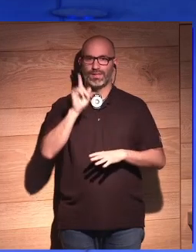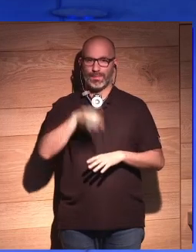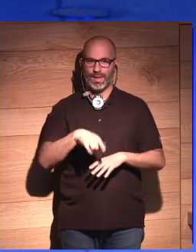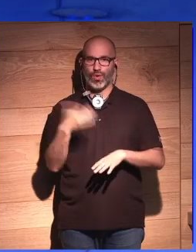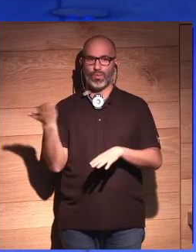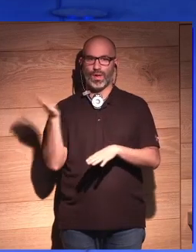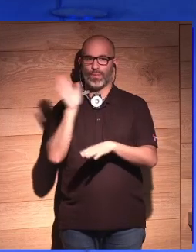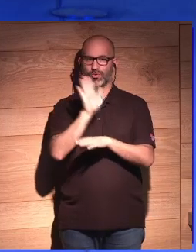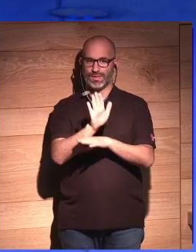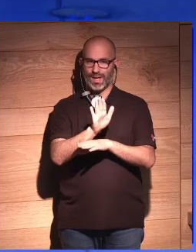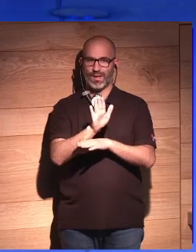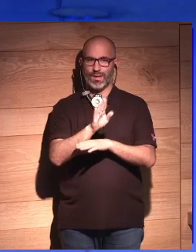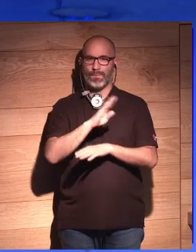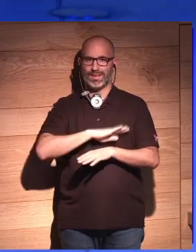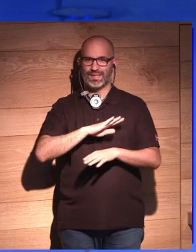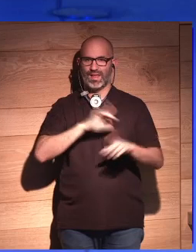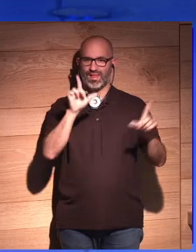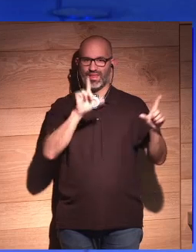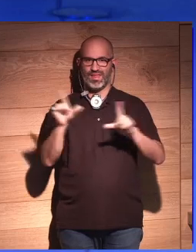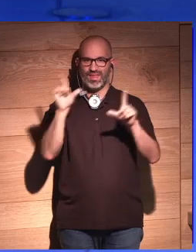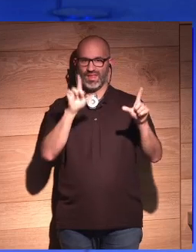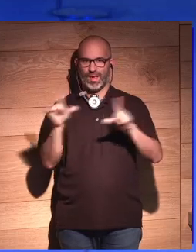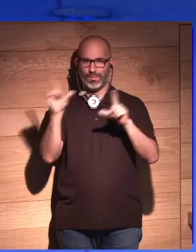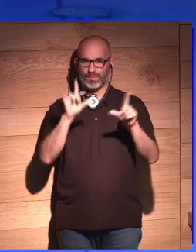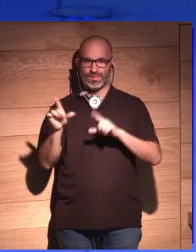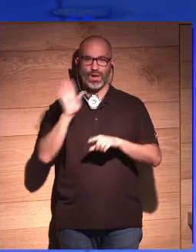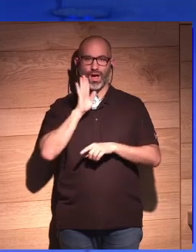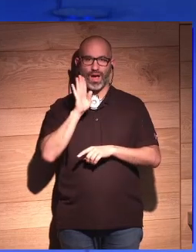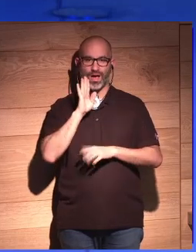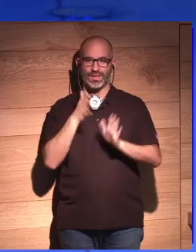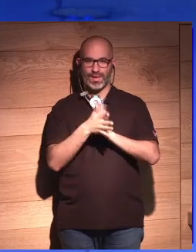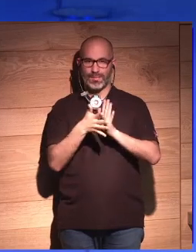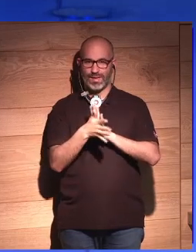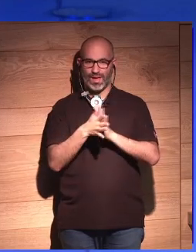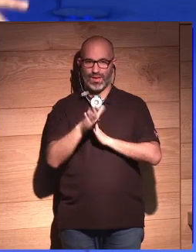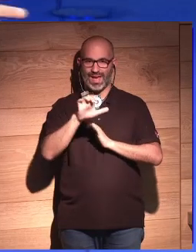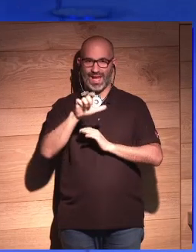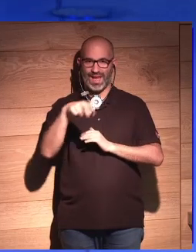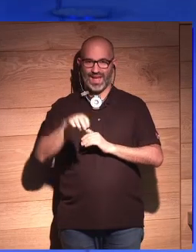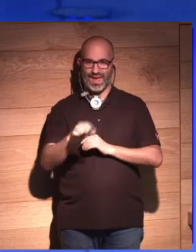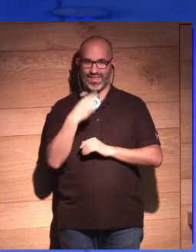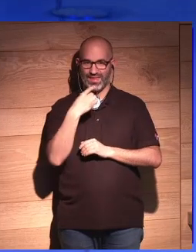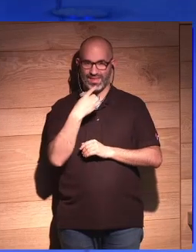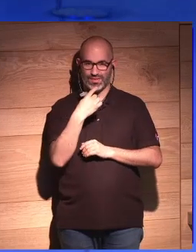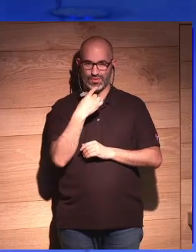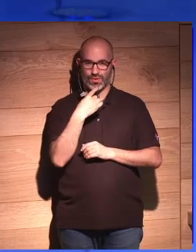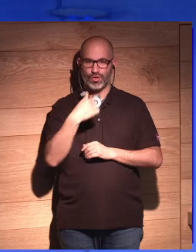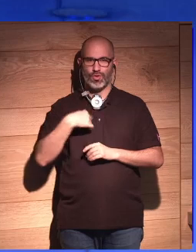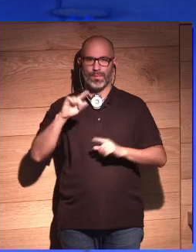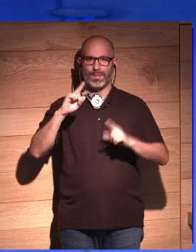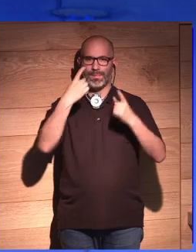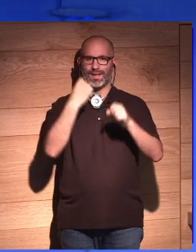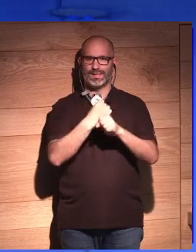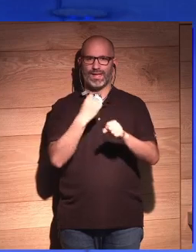as Elena explained, I'm the senior programmer at Sundance for the films. That's my first job. The second job is